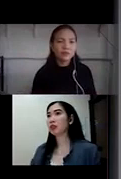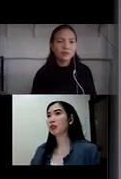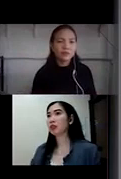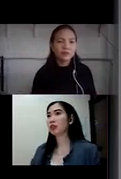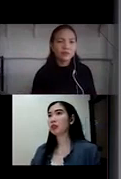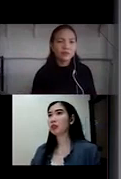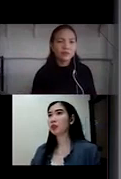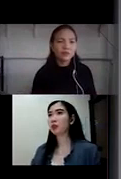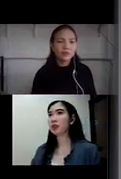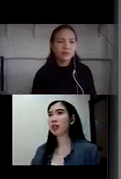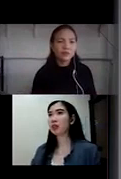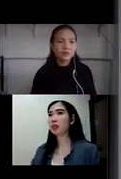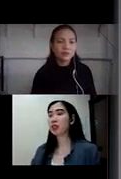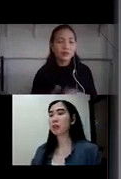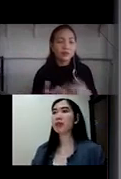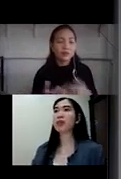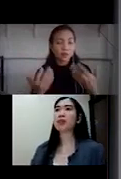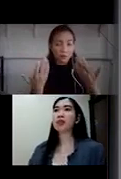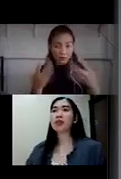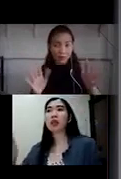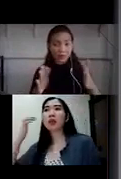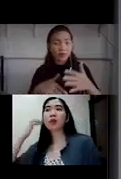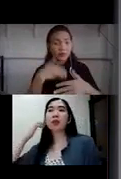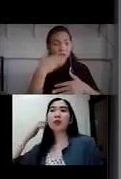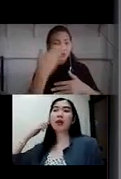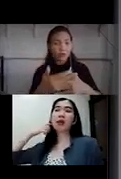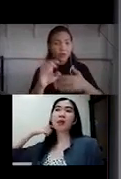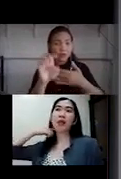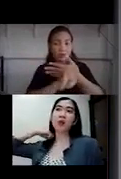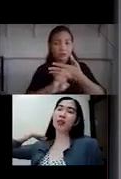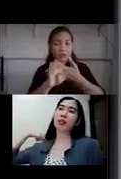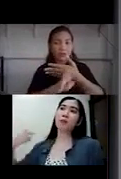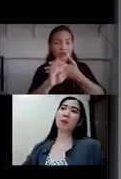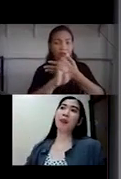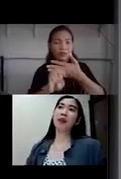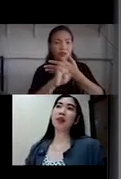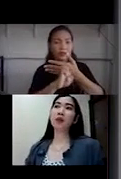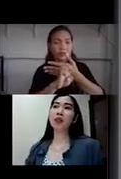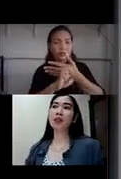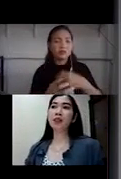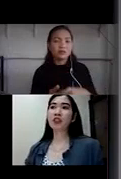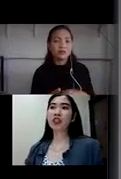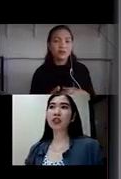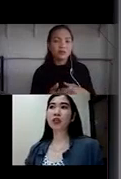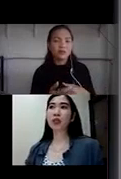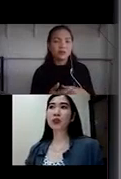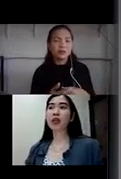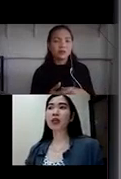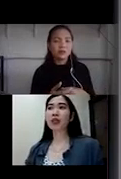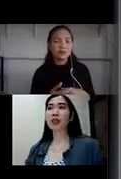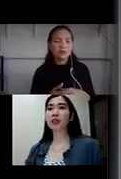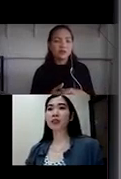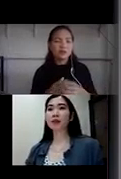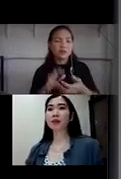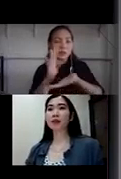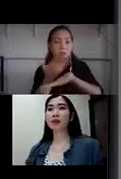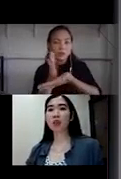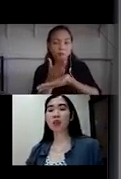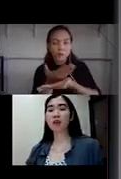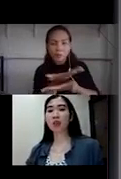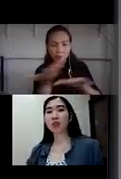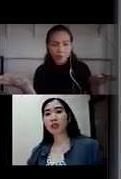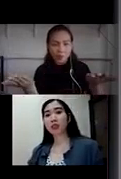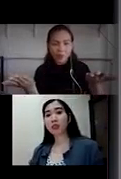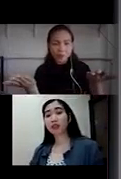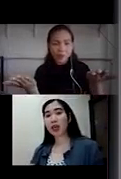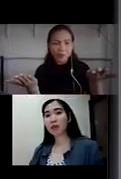Yeah. So, tapos na po tayo sa email. Now we will I will share to you the features